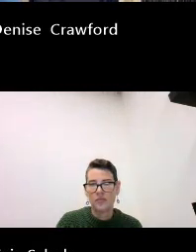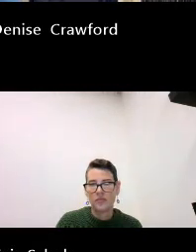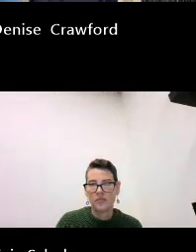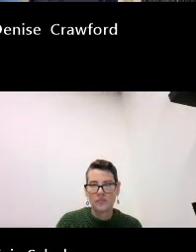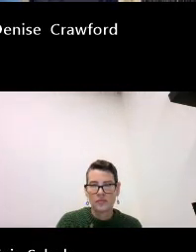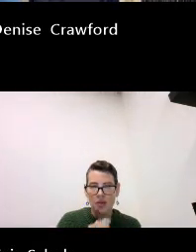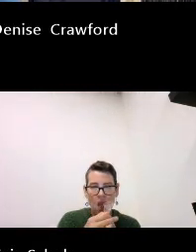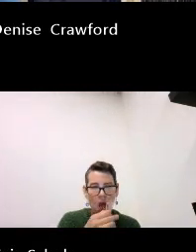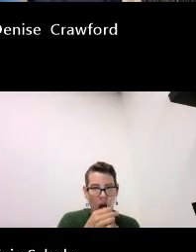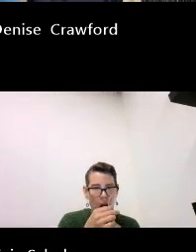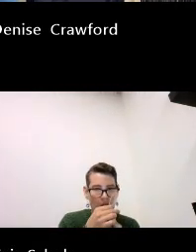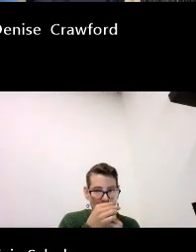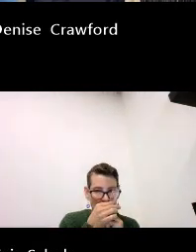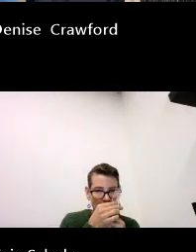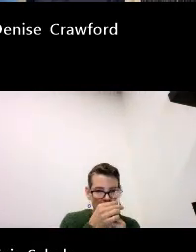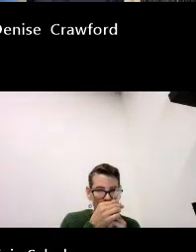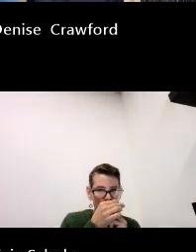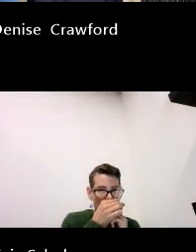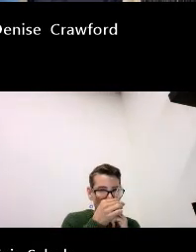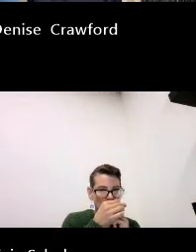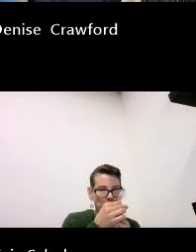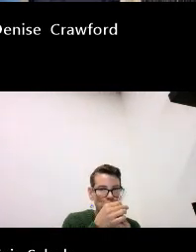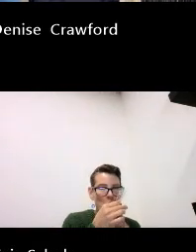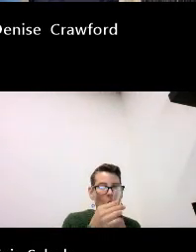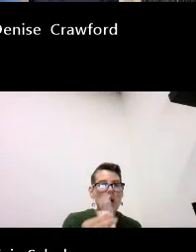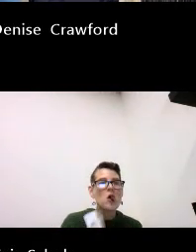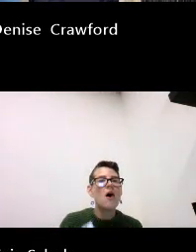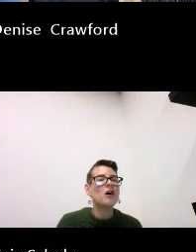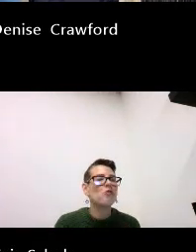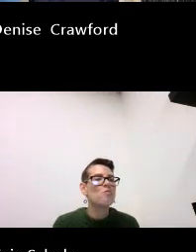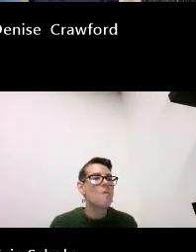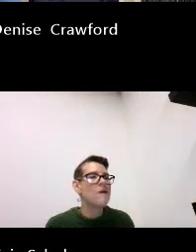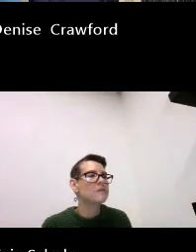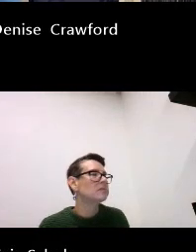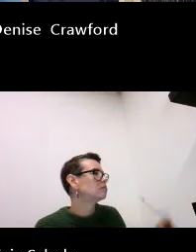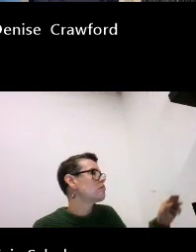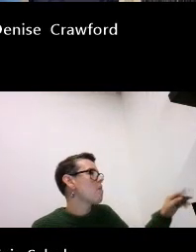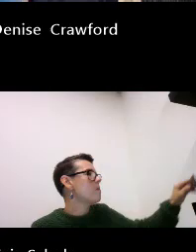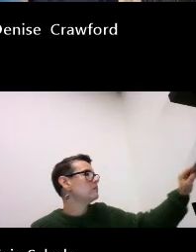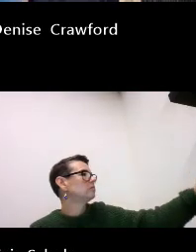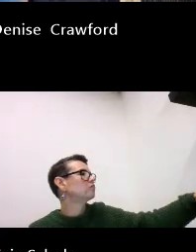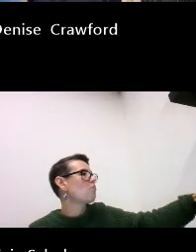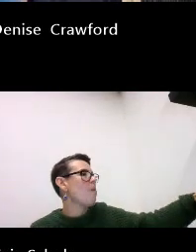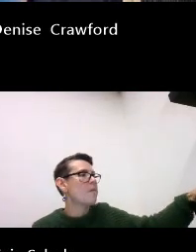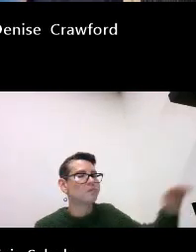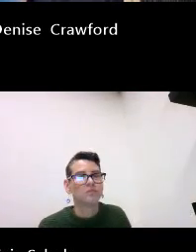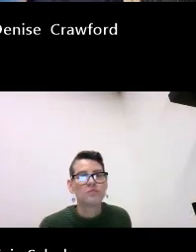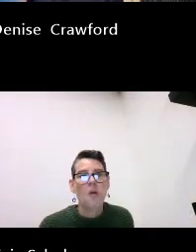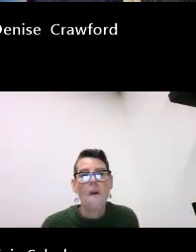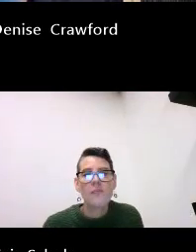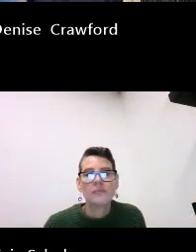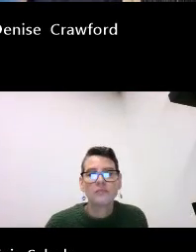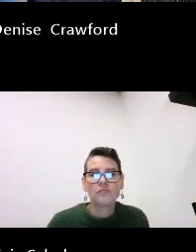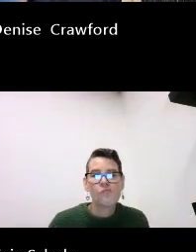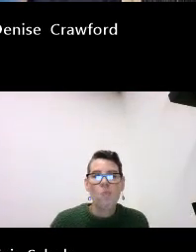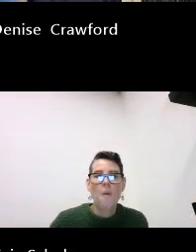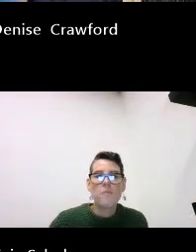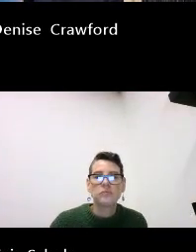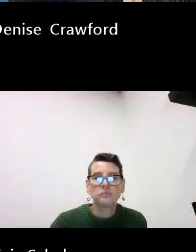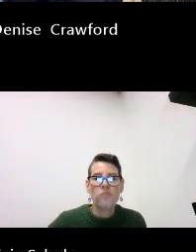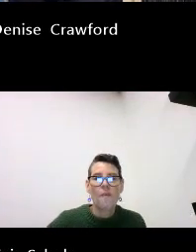going to use DAP as an example, but just keep that in mind that as long as your note template contains this